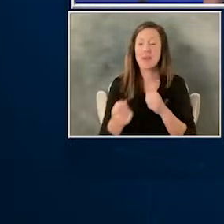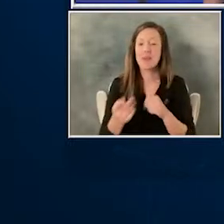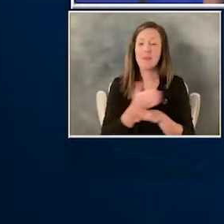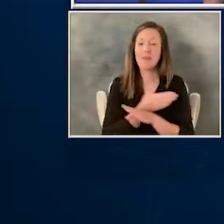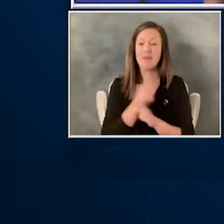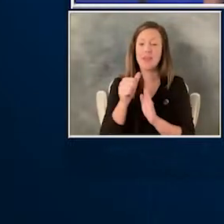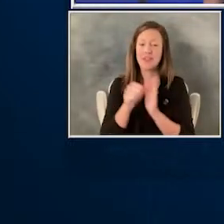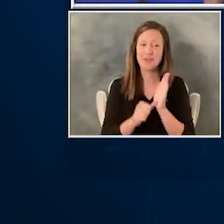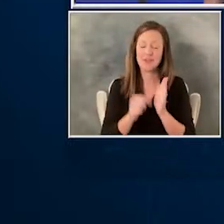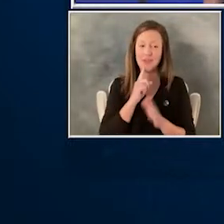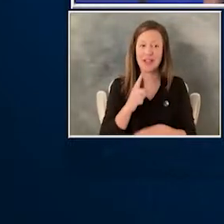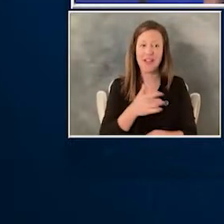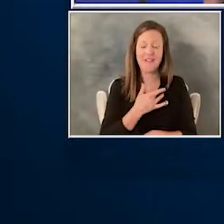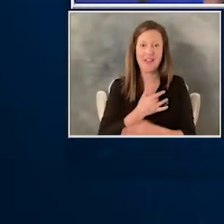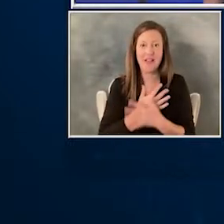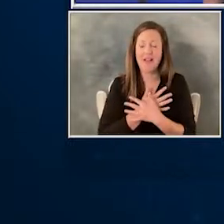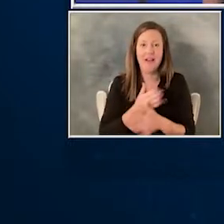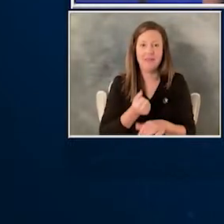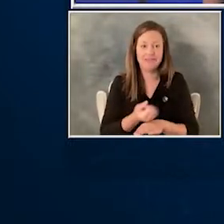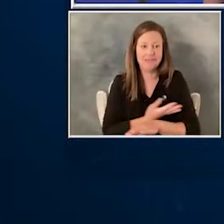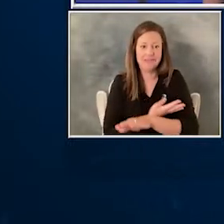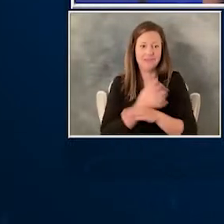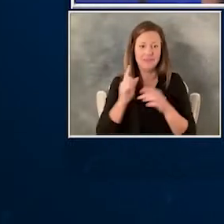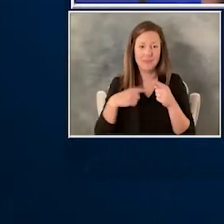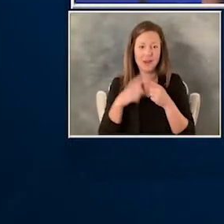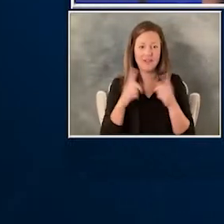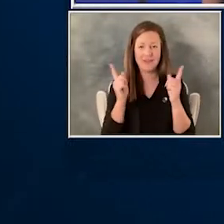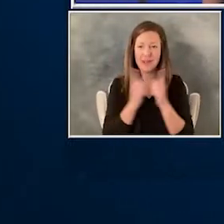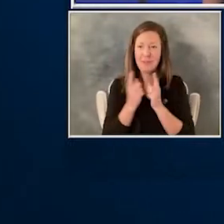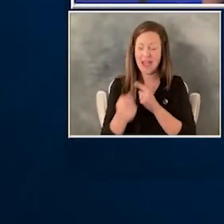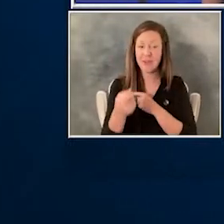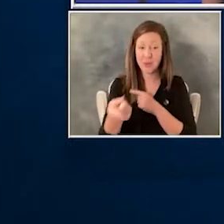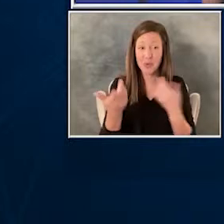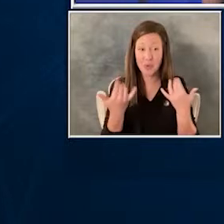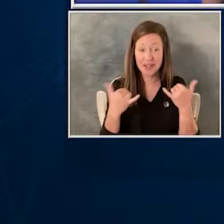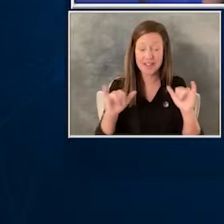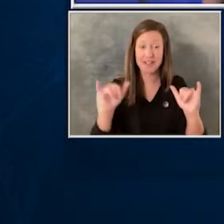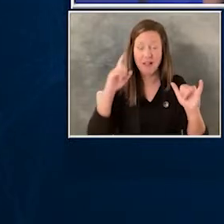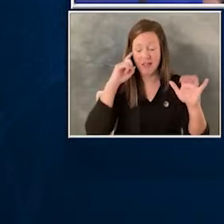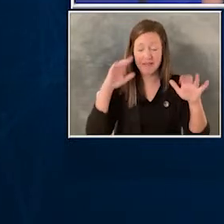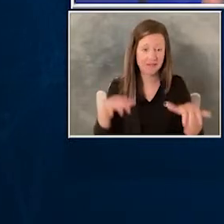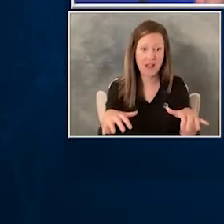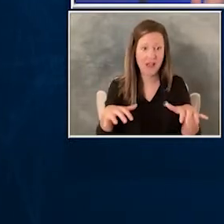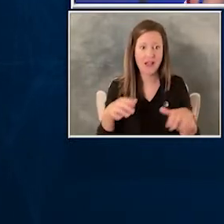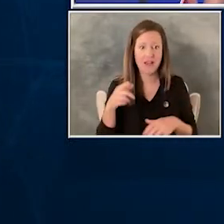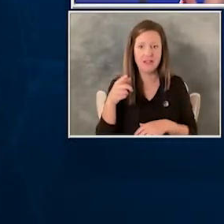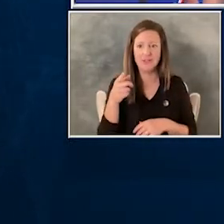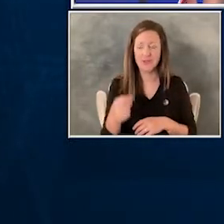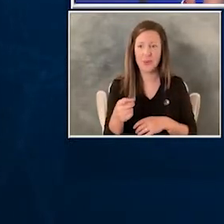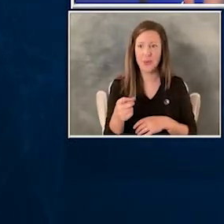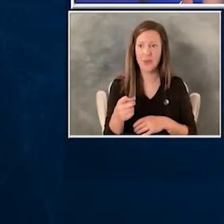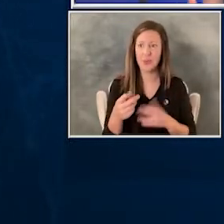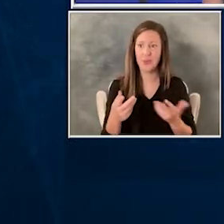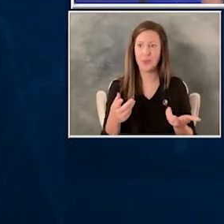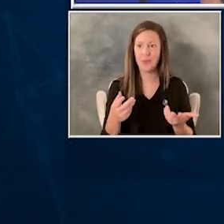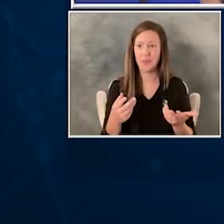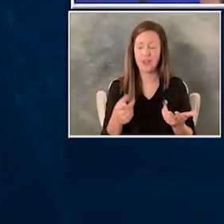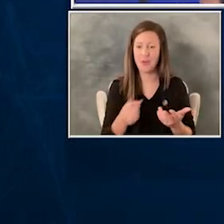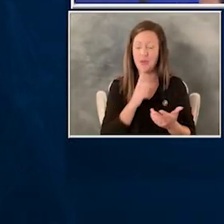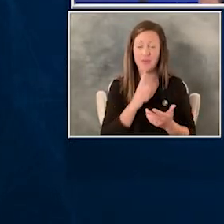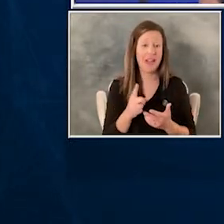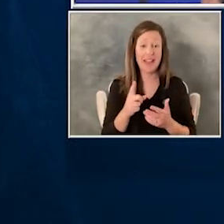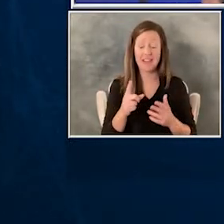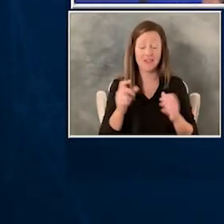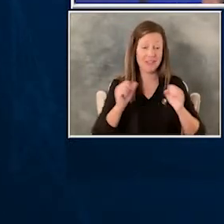me goosebumps now because when we met you, you were still stunned. You just were stunned at the turn of